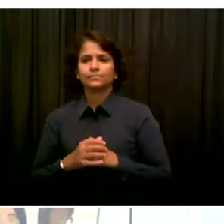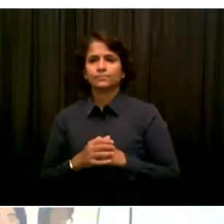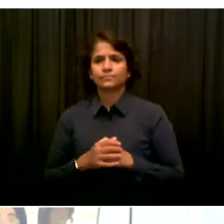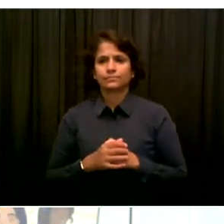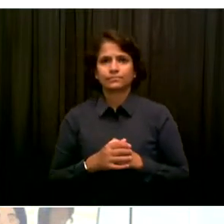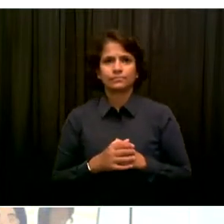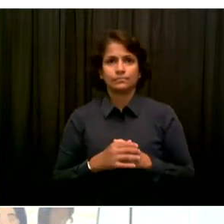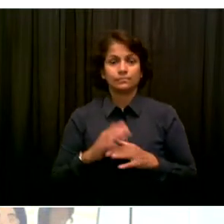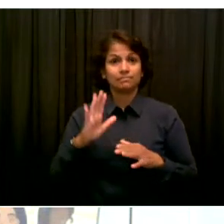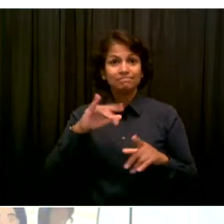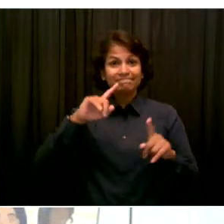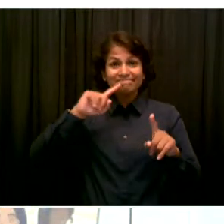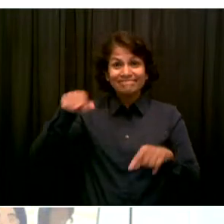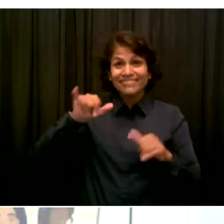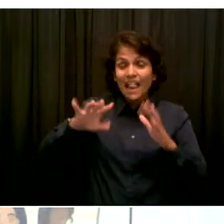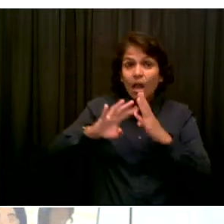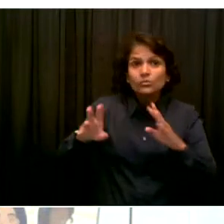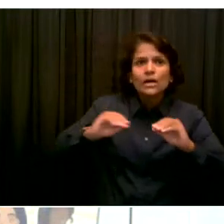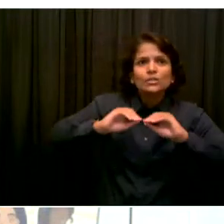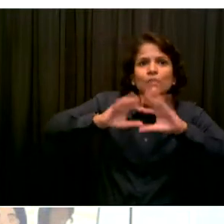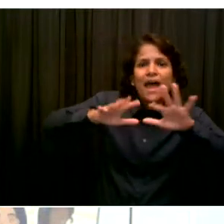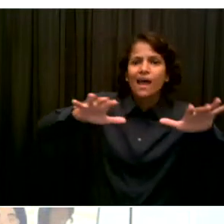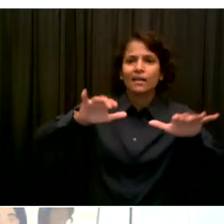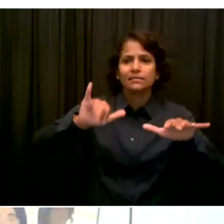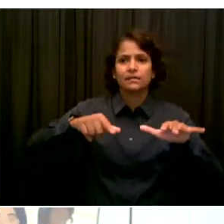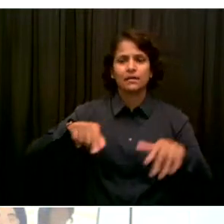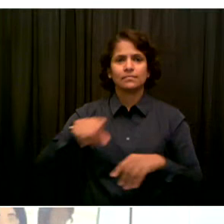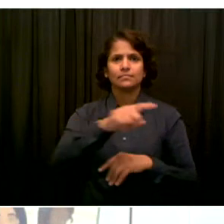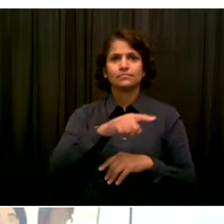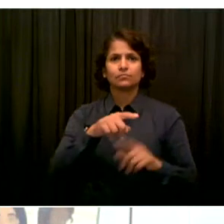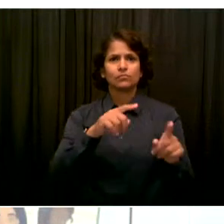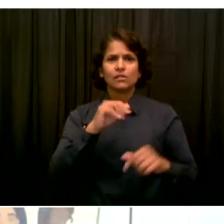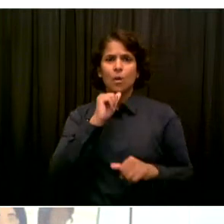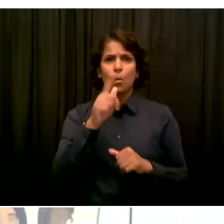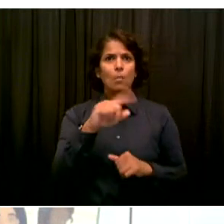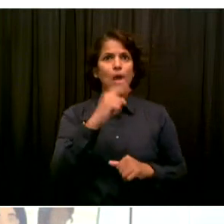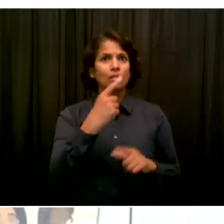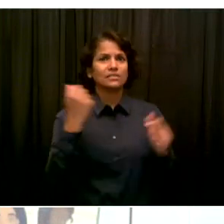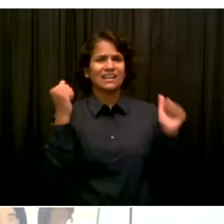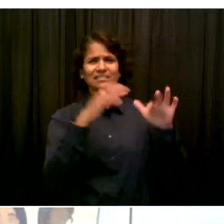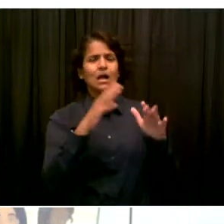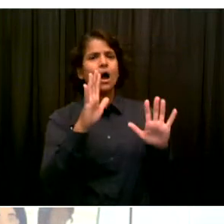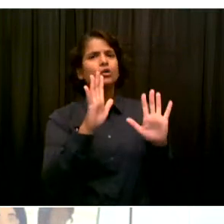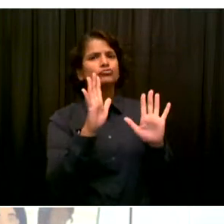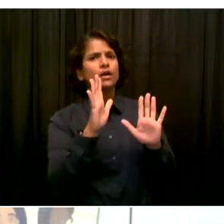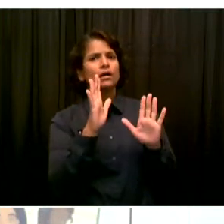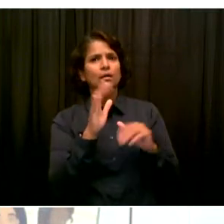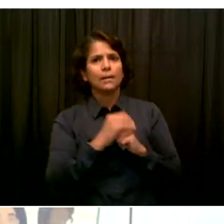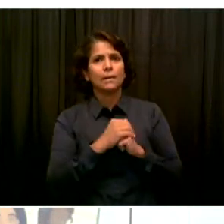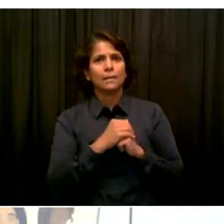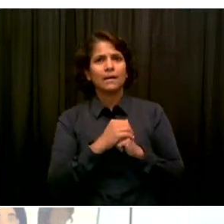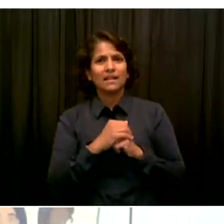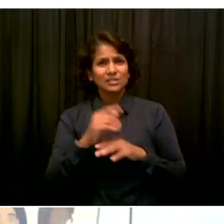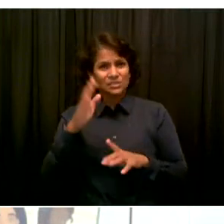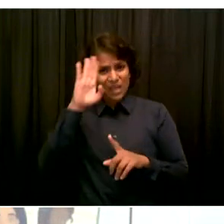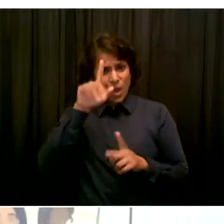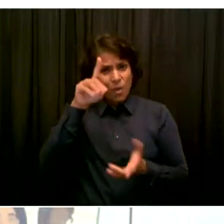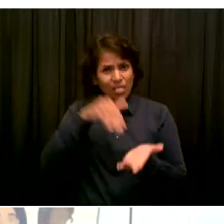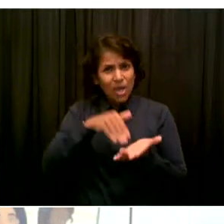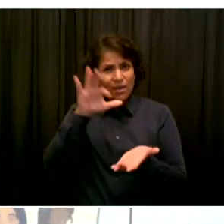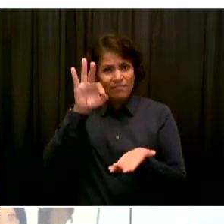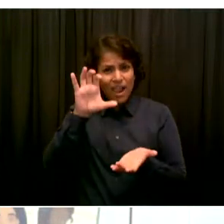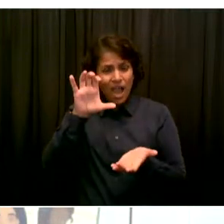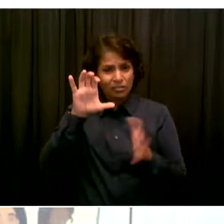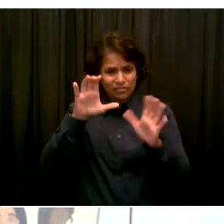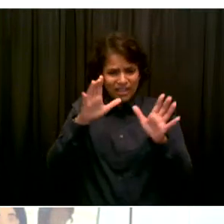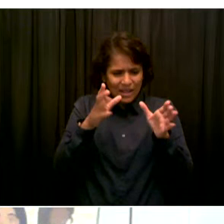that demand across that decentralized set of over 1,900 sites. And then at specific